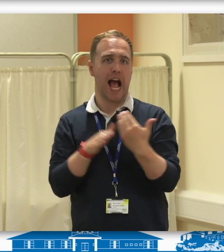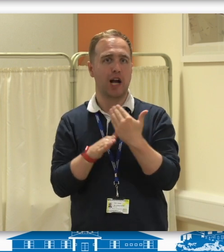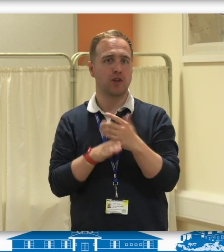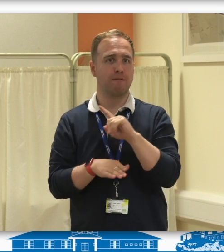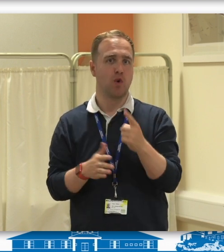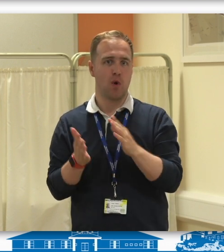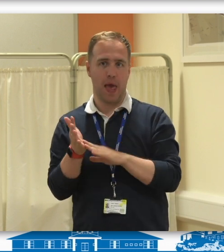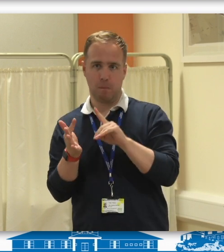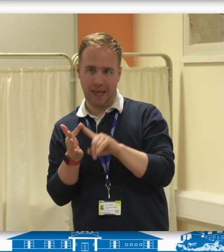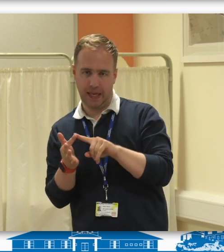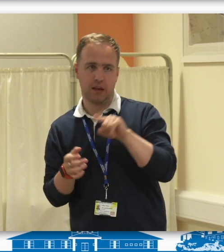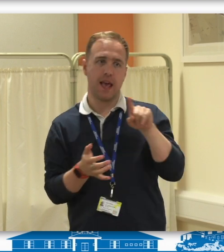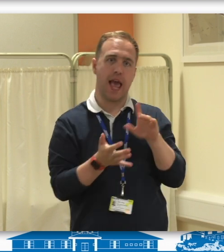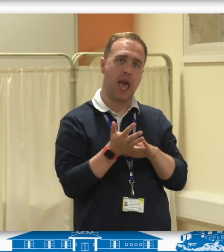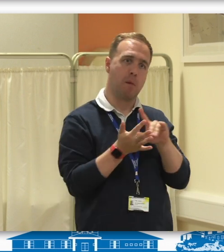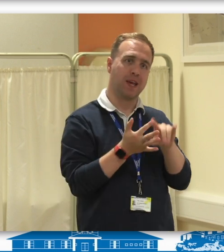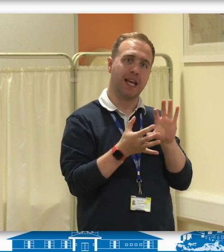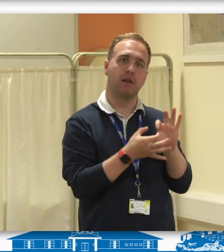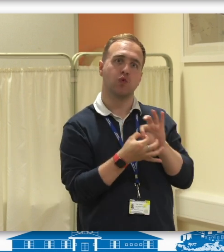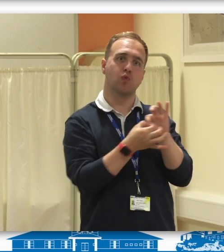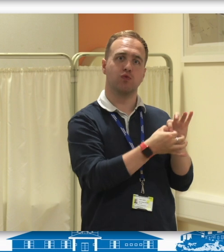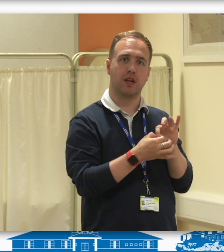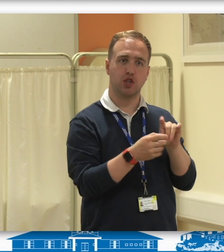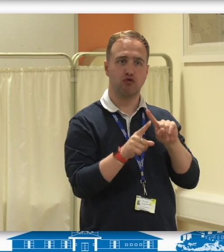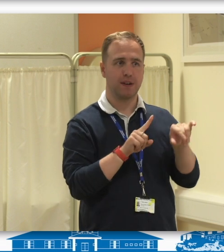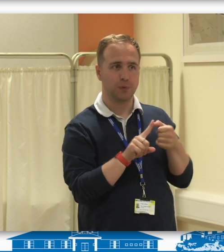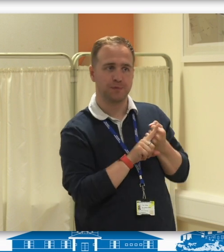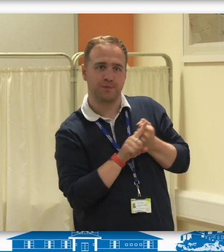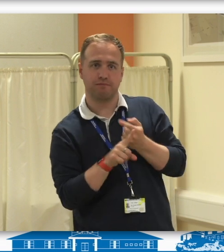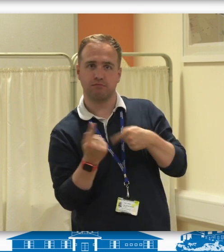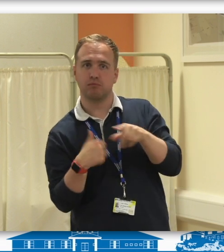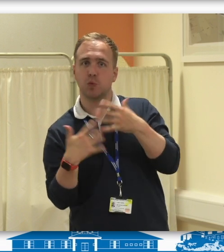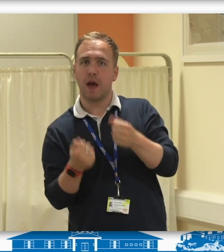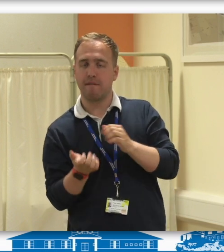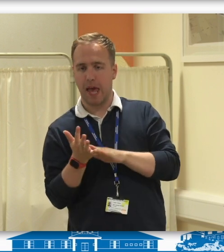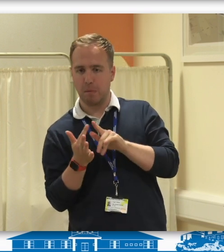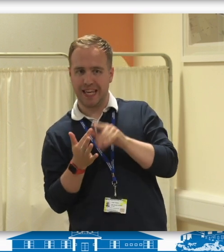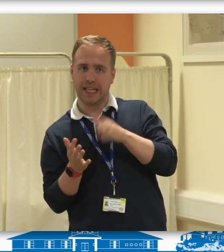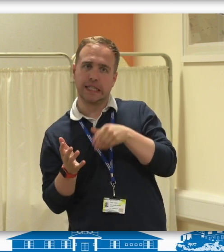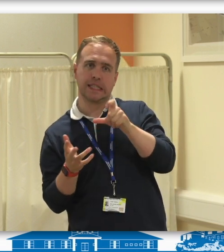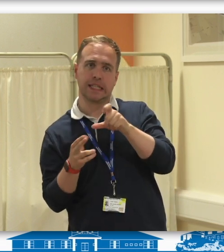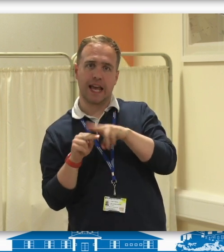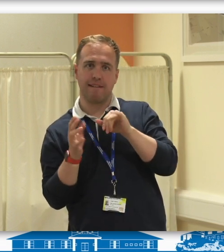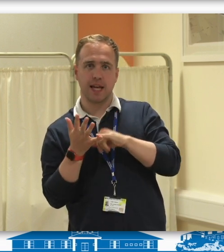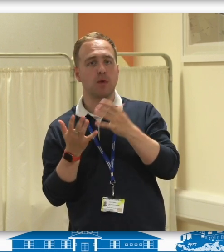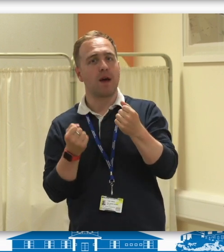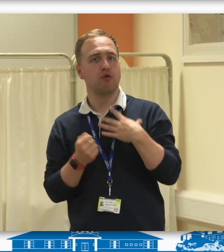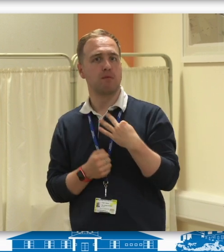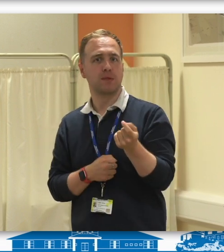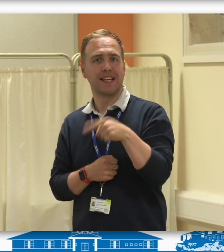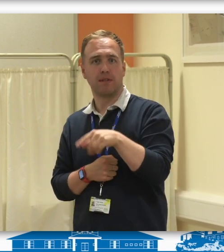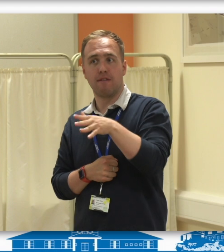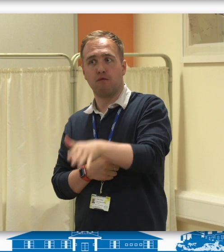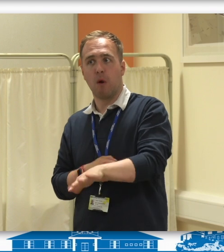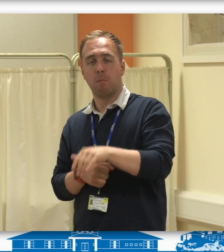the ME Association, who advocate for people living with ME CFS. And we have a representative here today from a